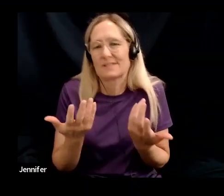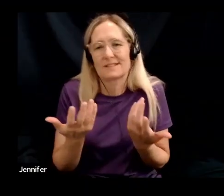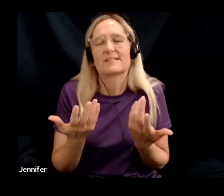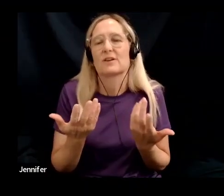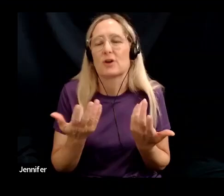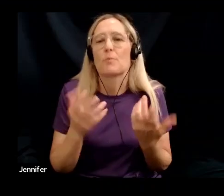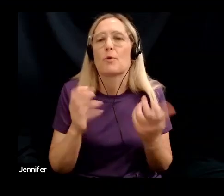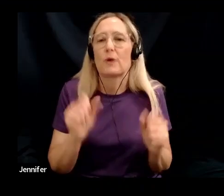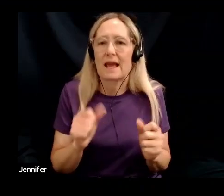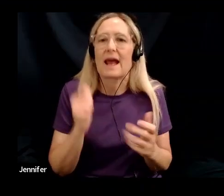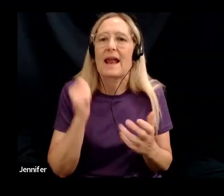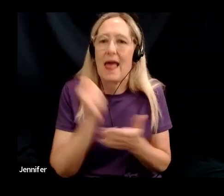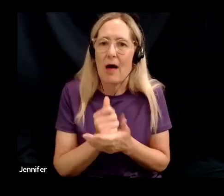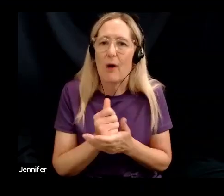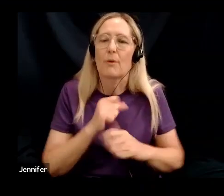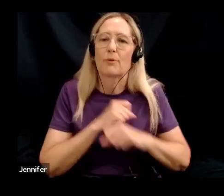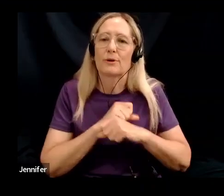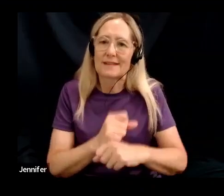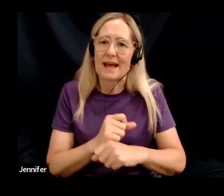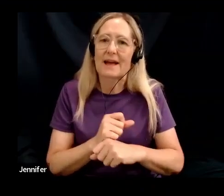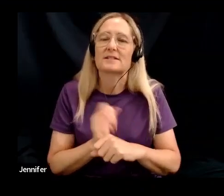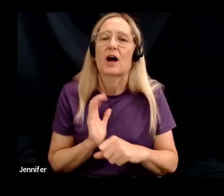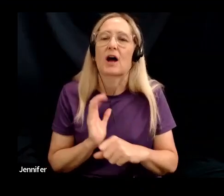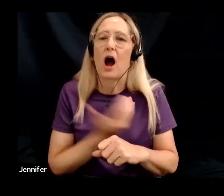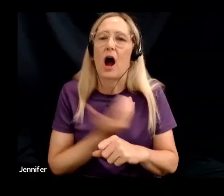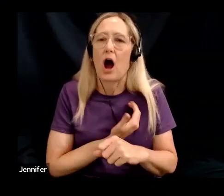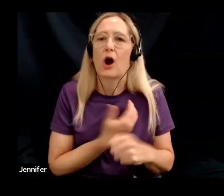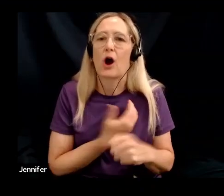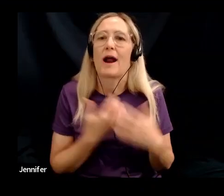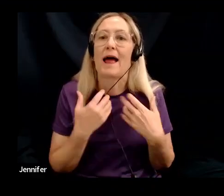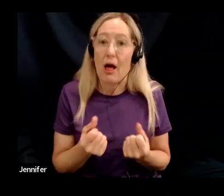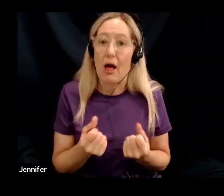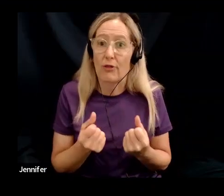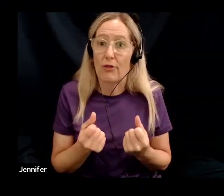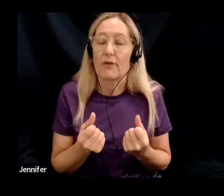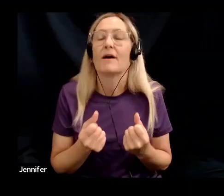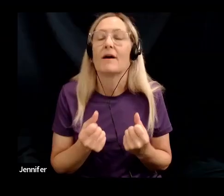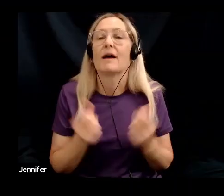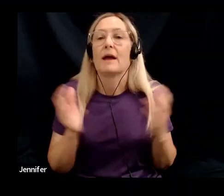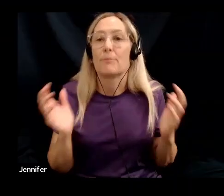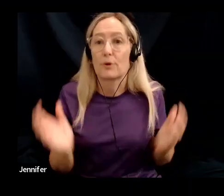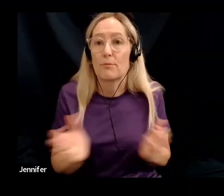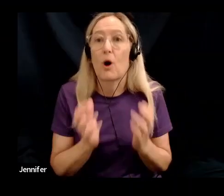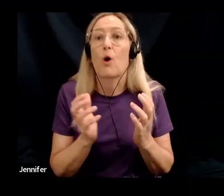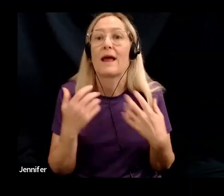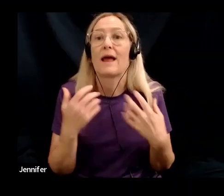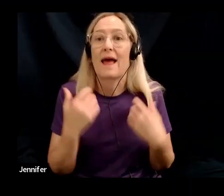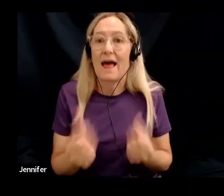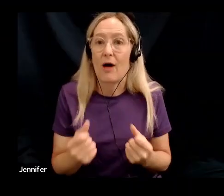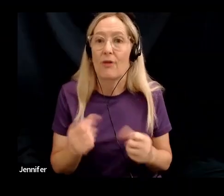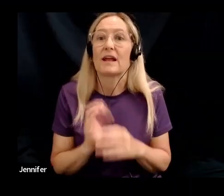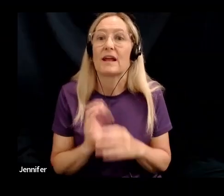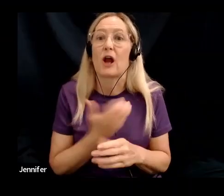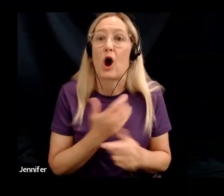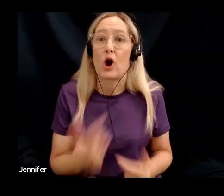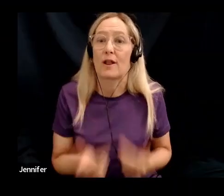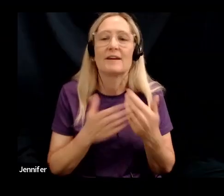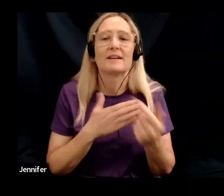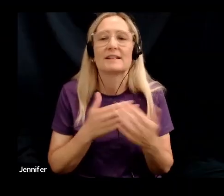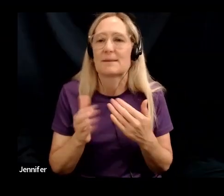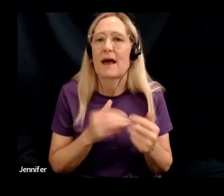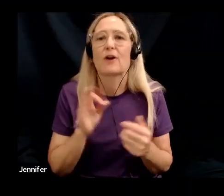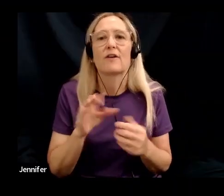we can do to help protect our health and well-being and promote health and well-being in our life, despite these